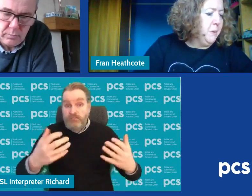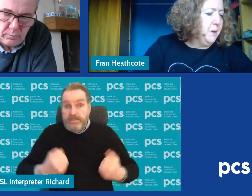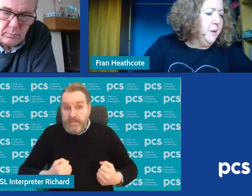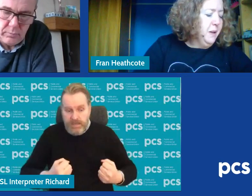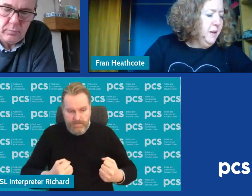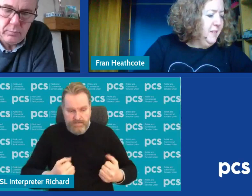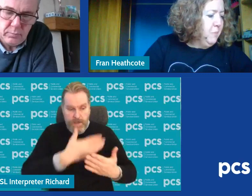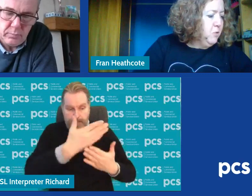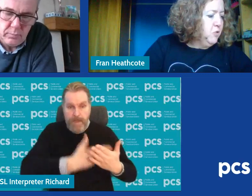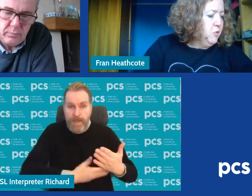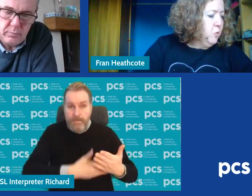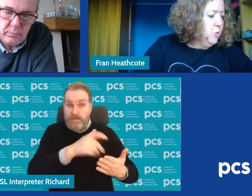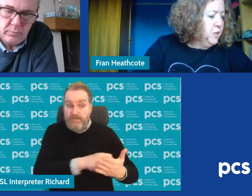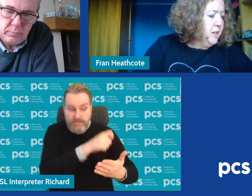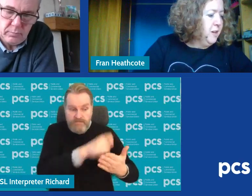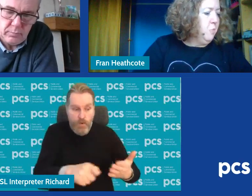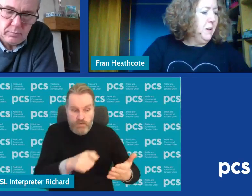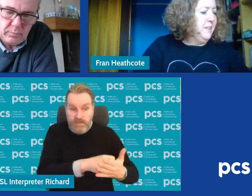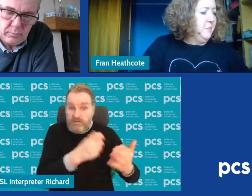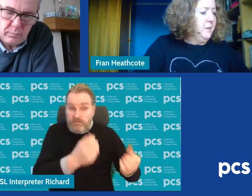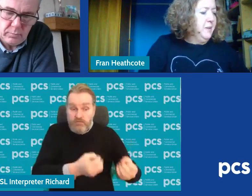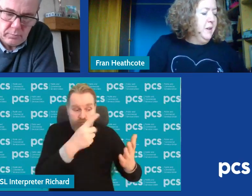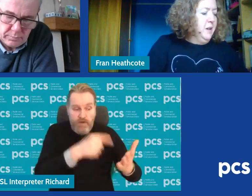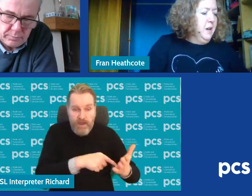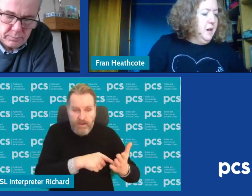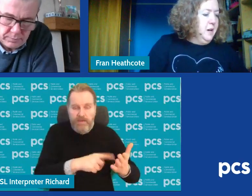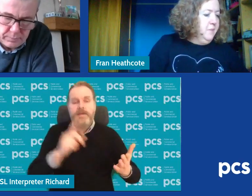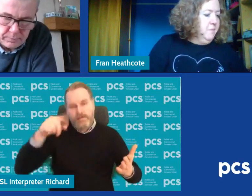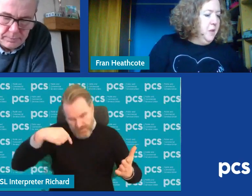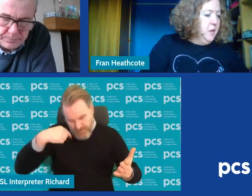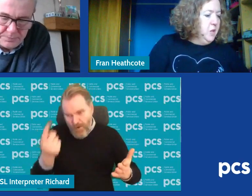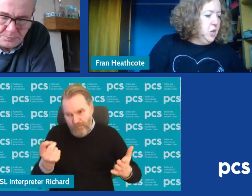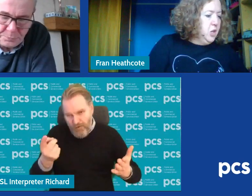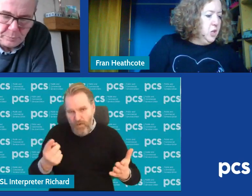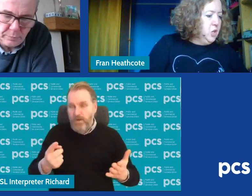ballot paper is able to order a replacement.